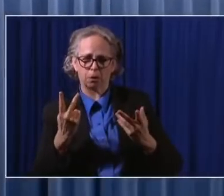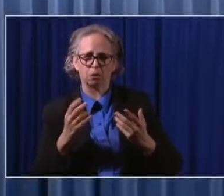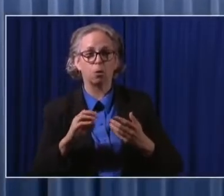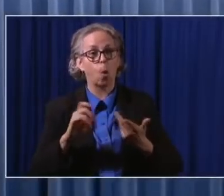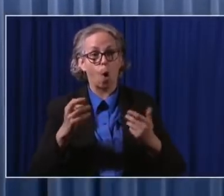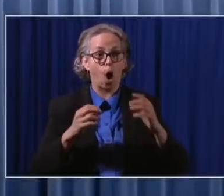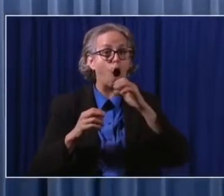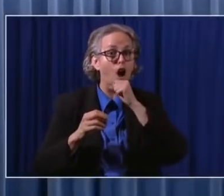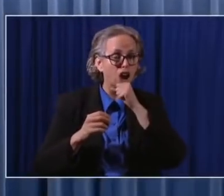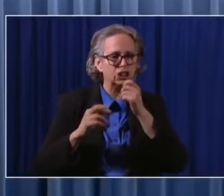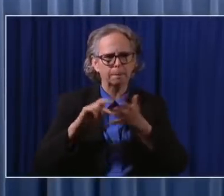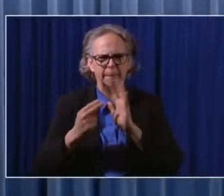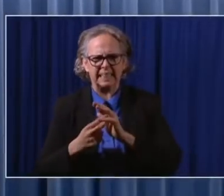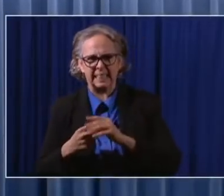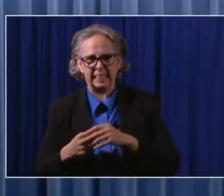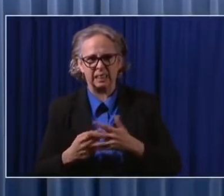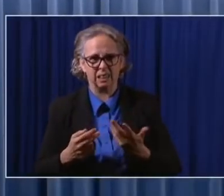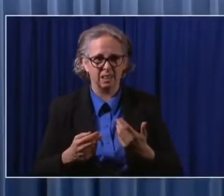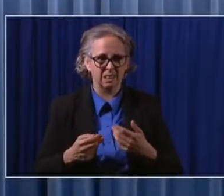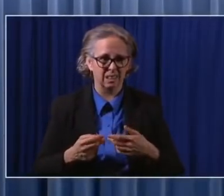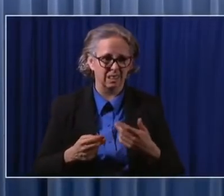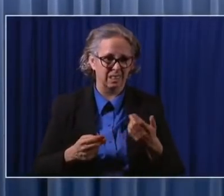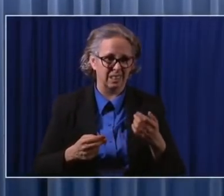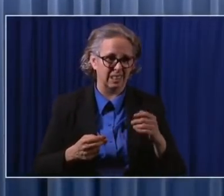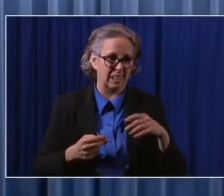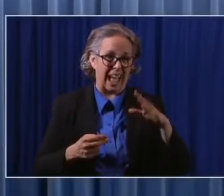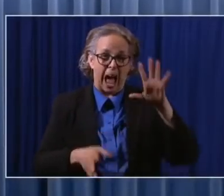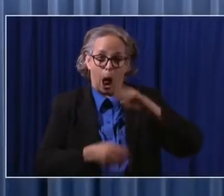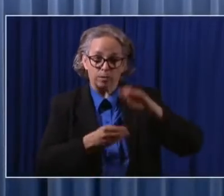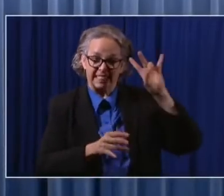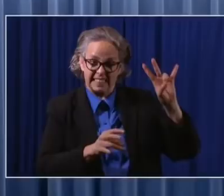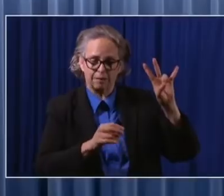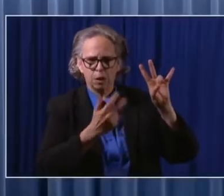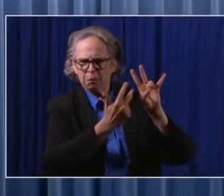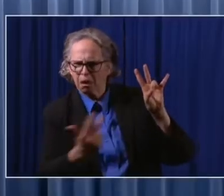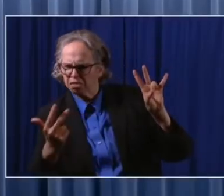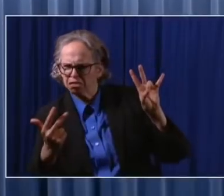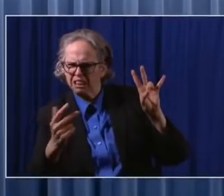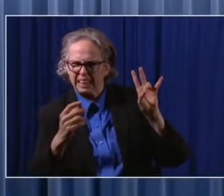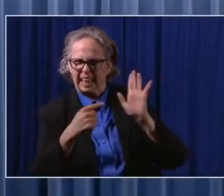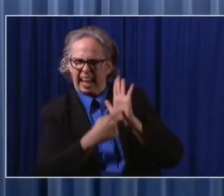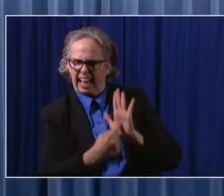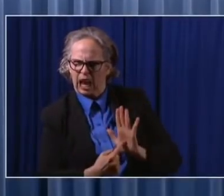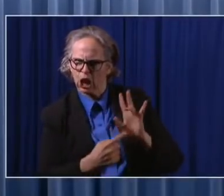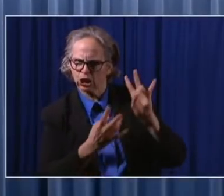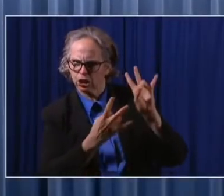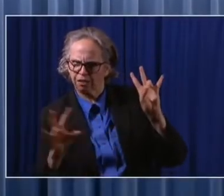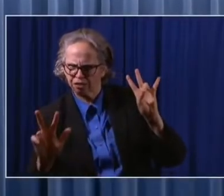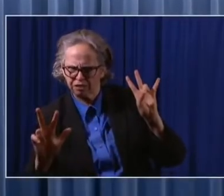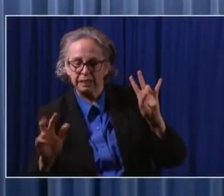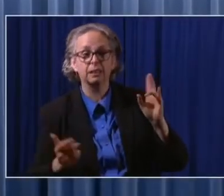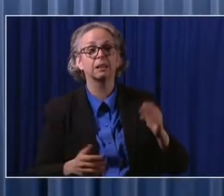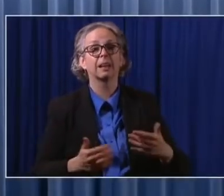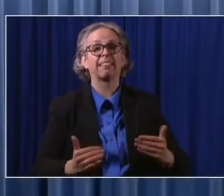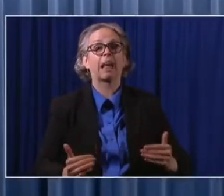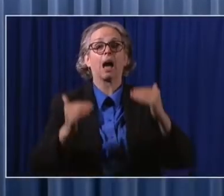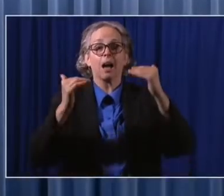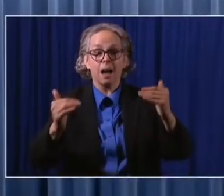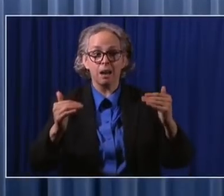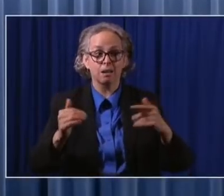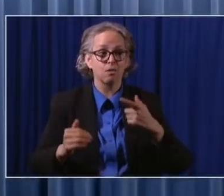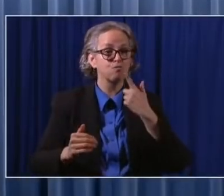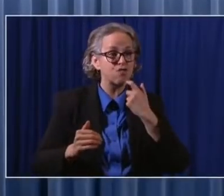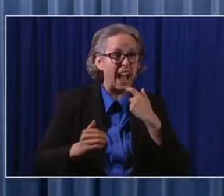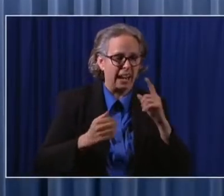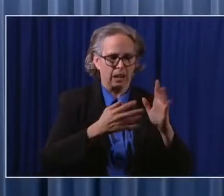3 public health indicators are met. For counties that meet 4 to 5 indicators, they're listed as Level 3, which is the red